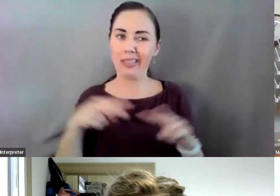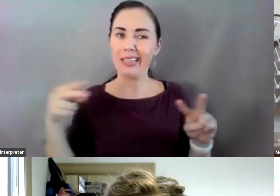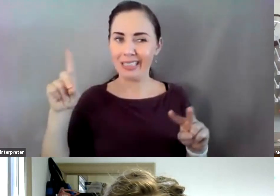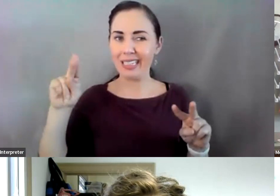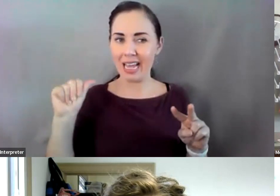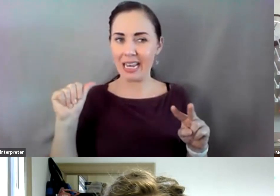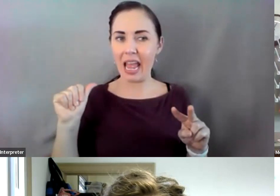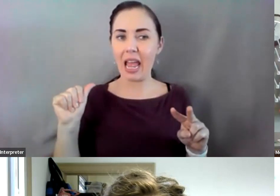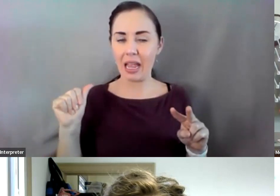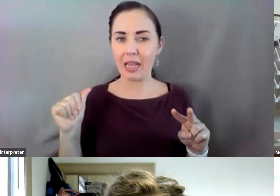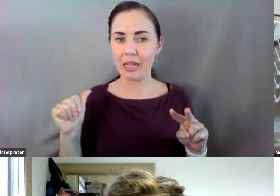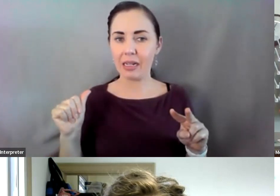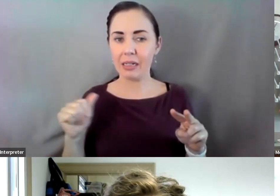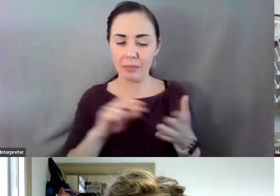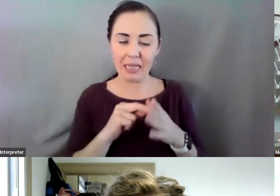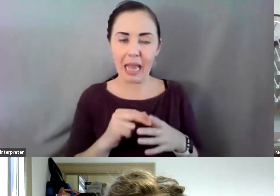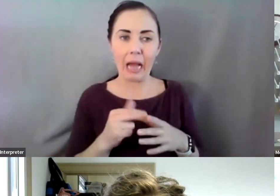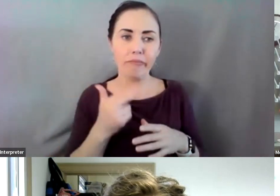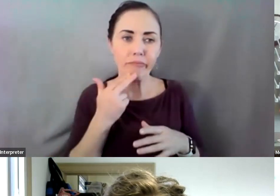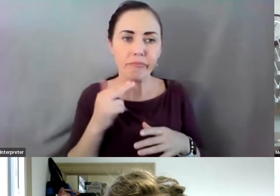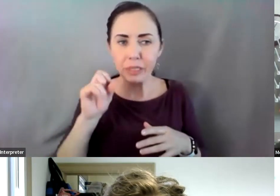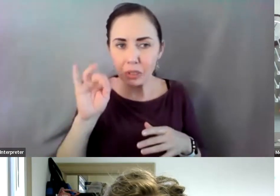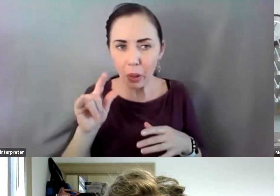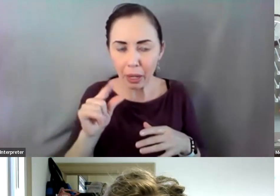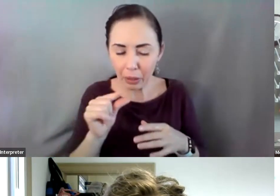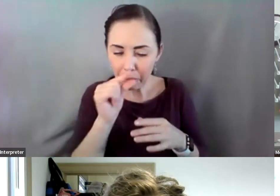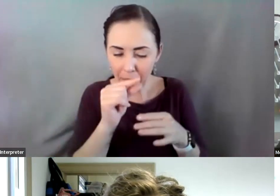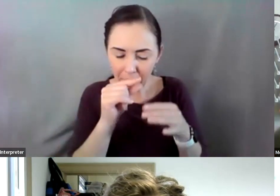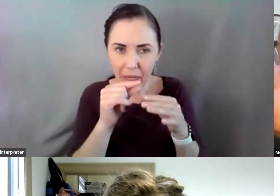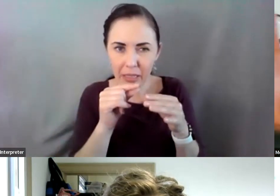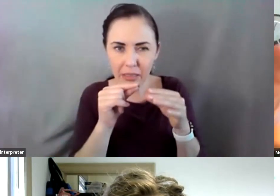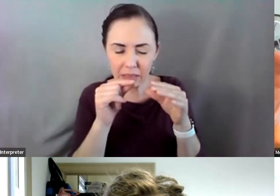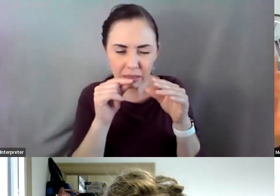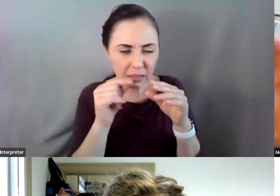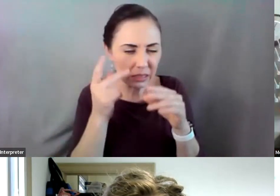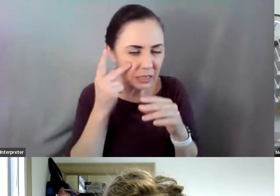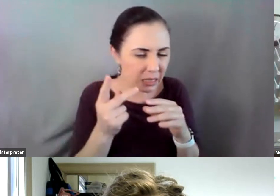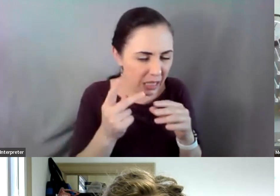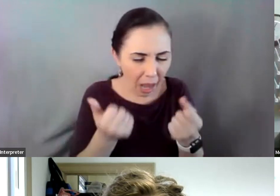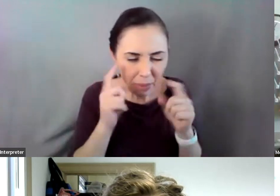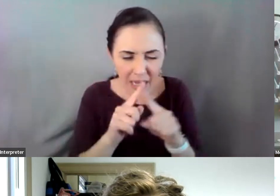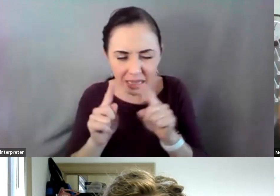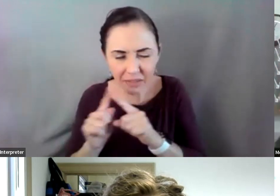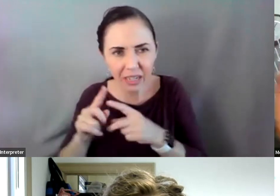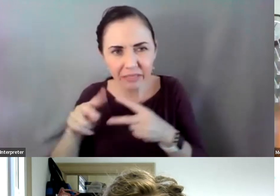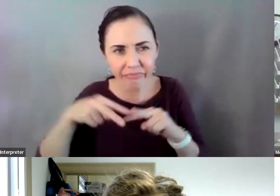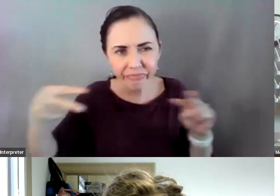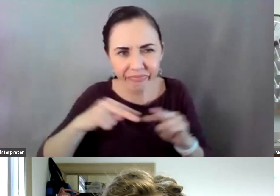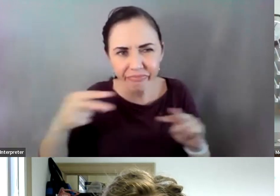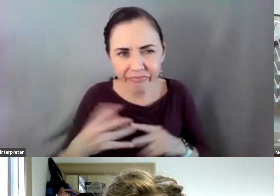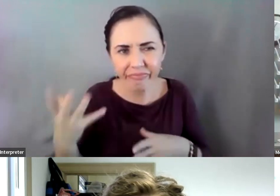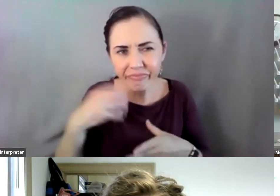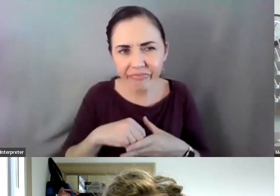so we can take that little piece of soil and we can see how many different sequences of a little particular piece